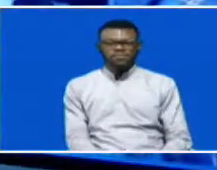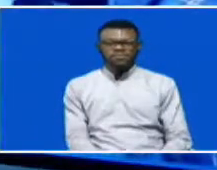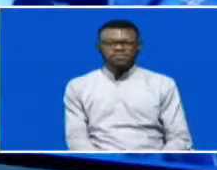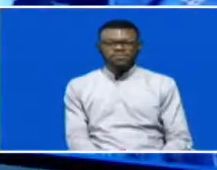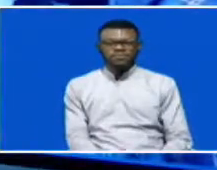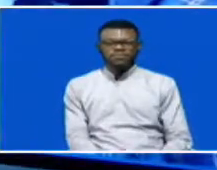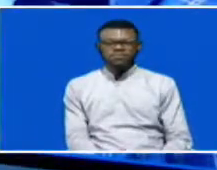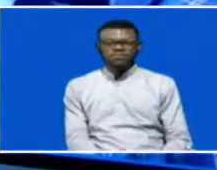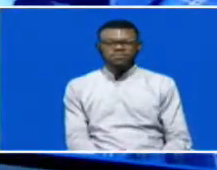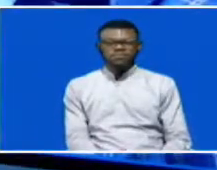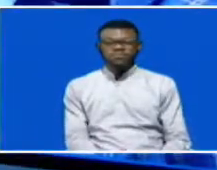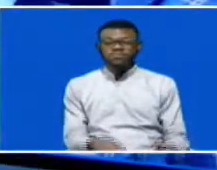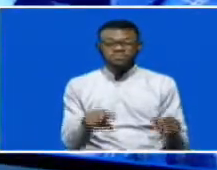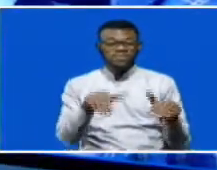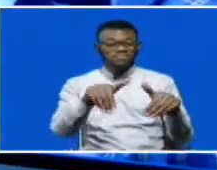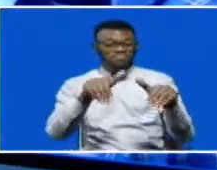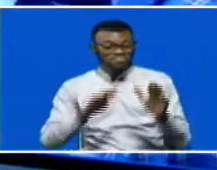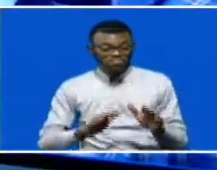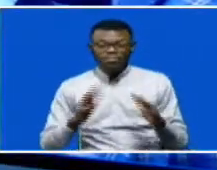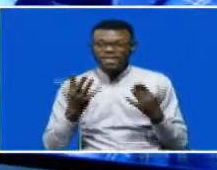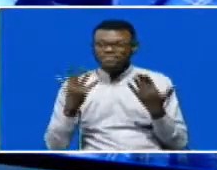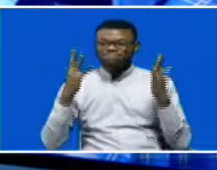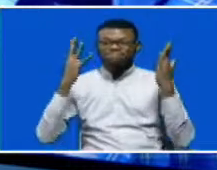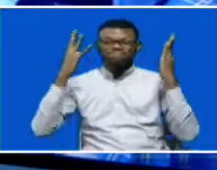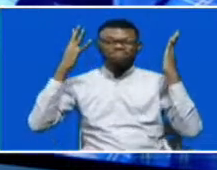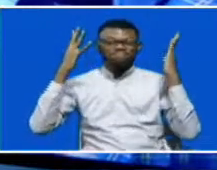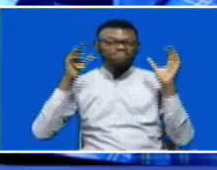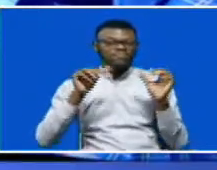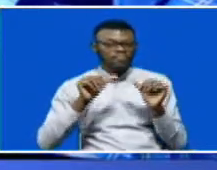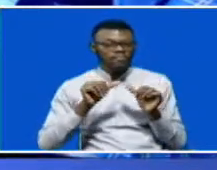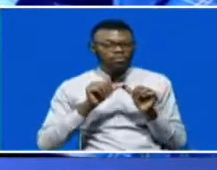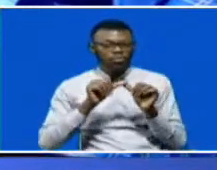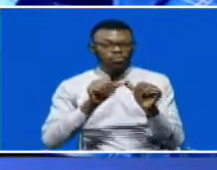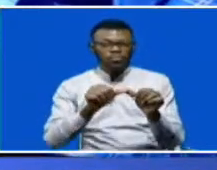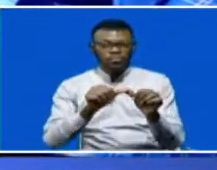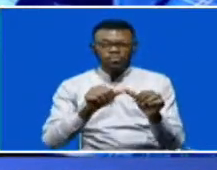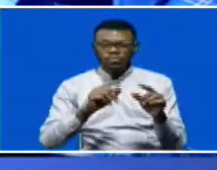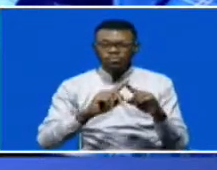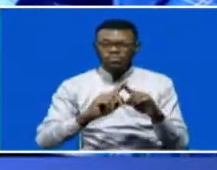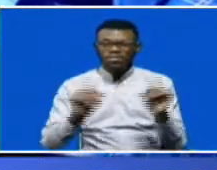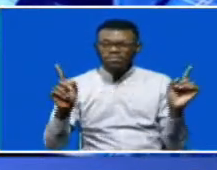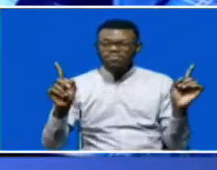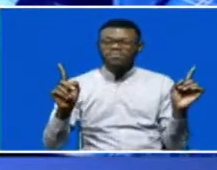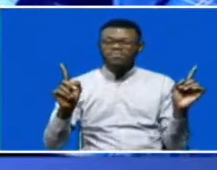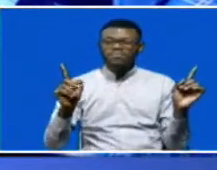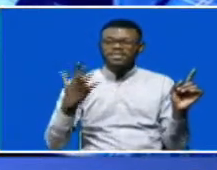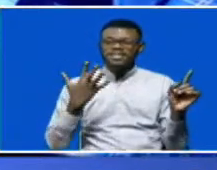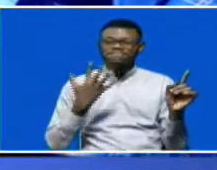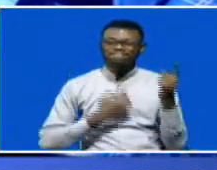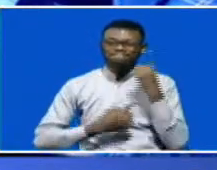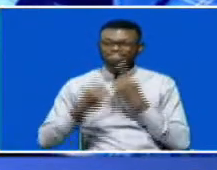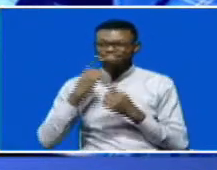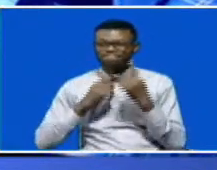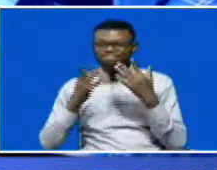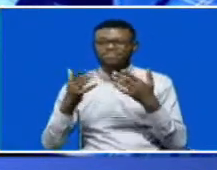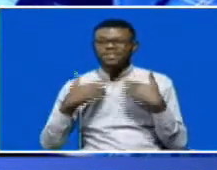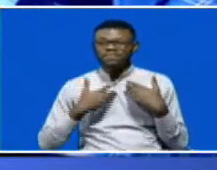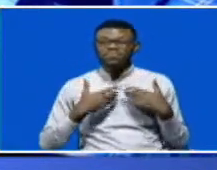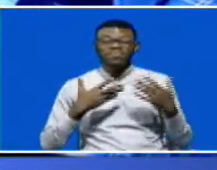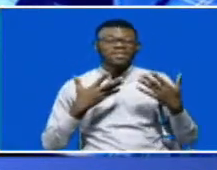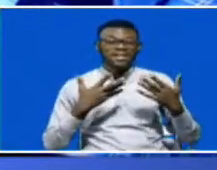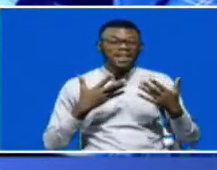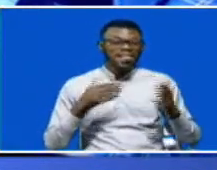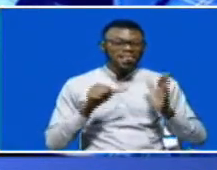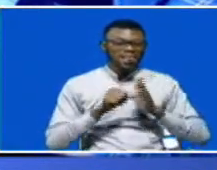And even as the funeral ceremony for the late Nyachae got underway, the Monday morning riots were marked with drama as Kisii Deputy